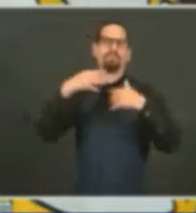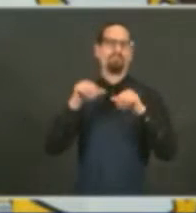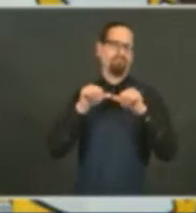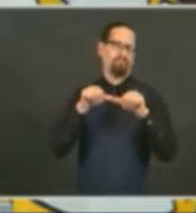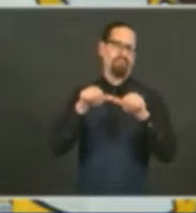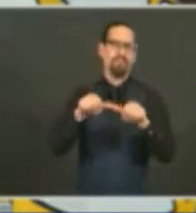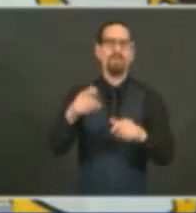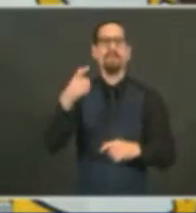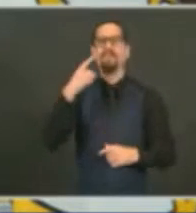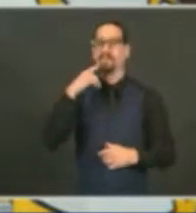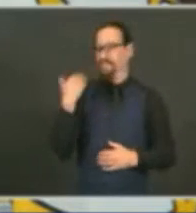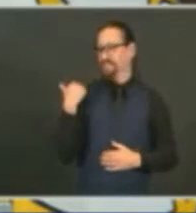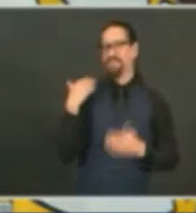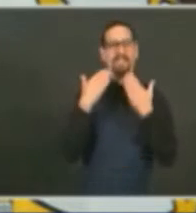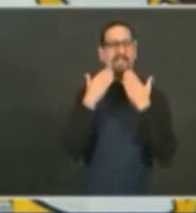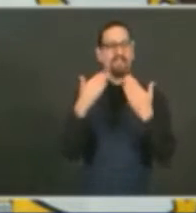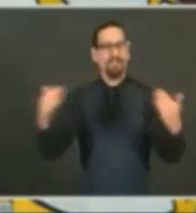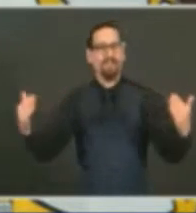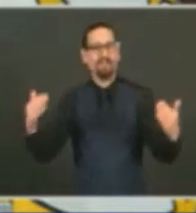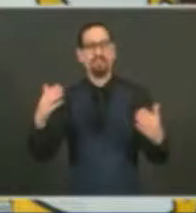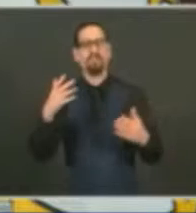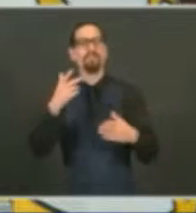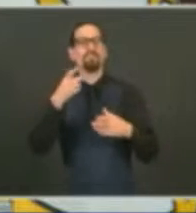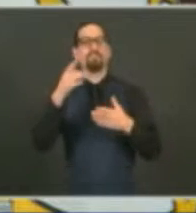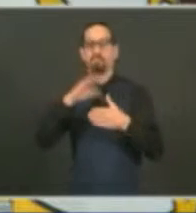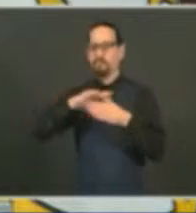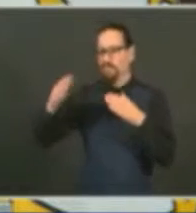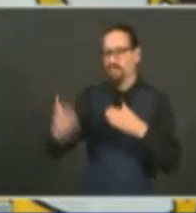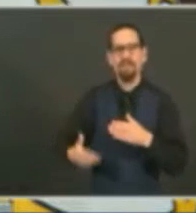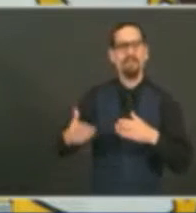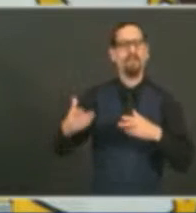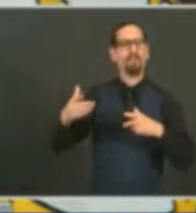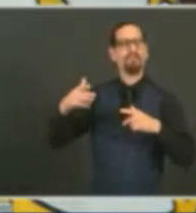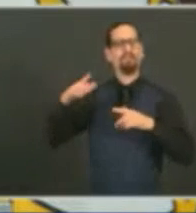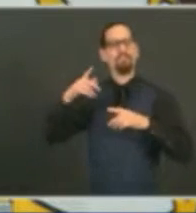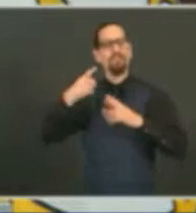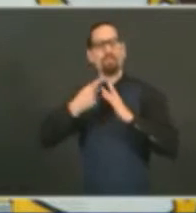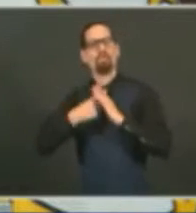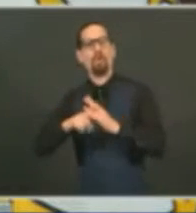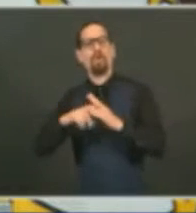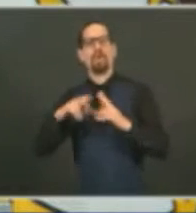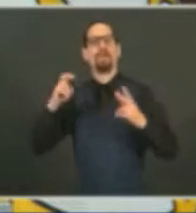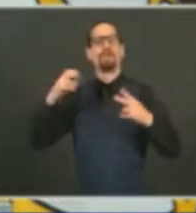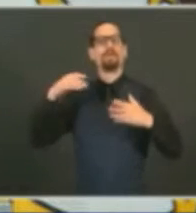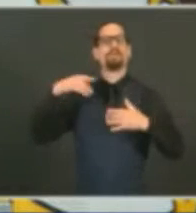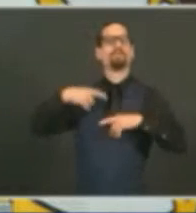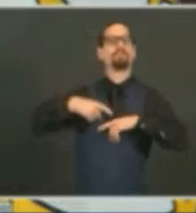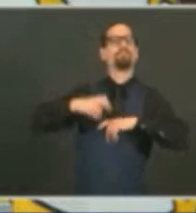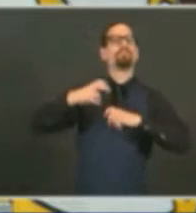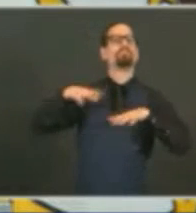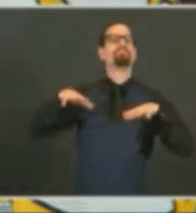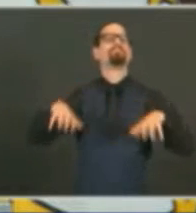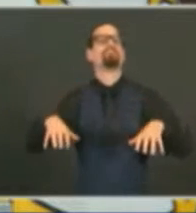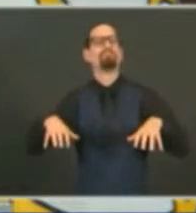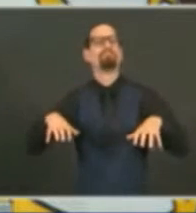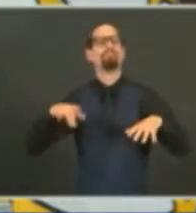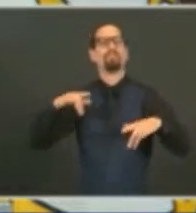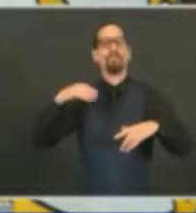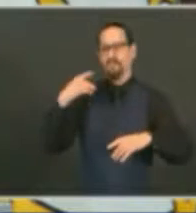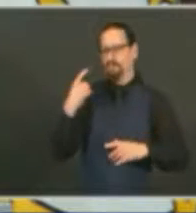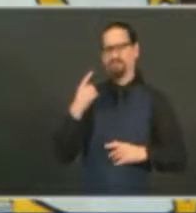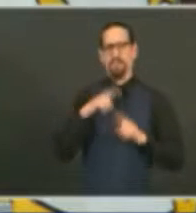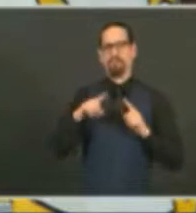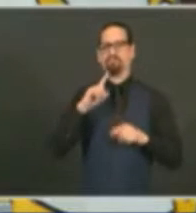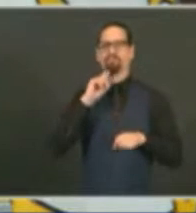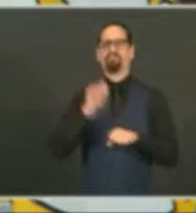have begun our statewide 2-week pause, which began Monday. And I would like to begin by